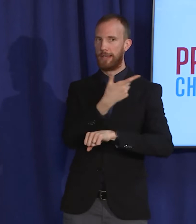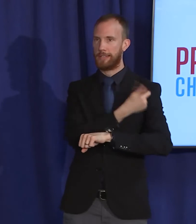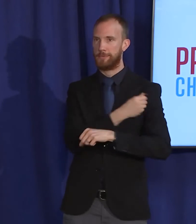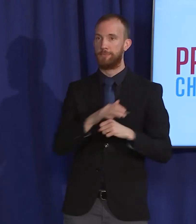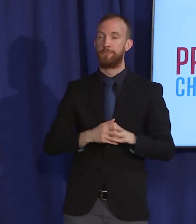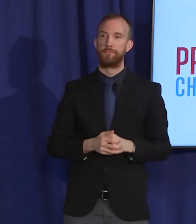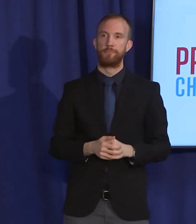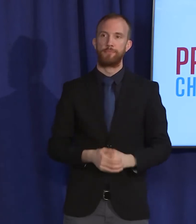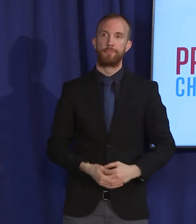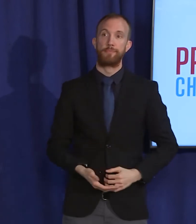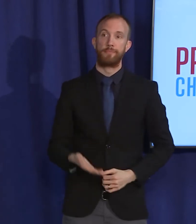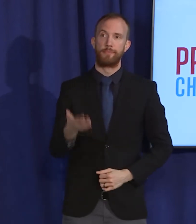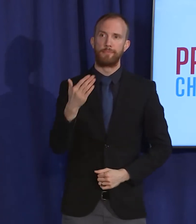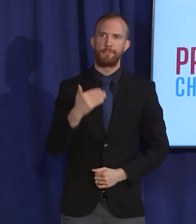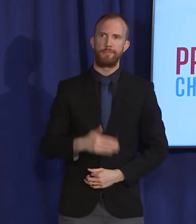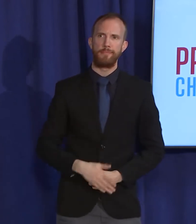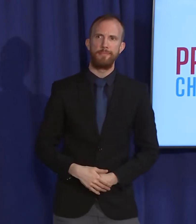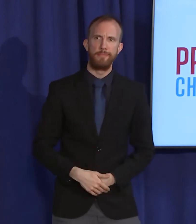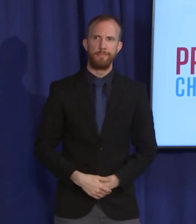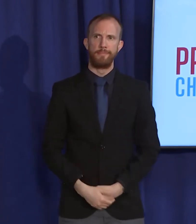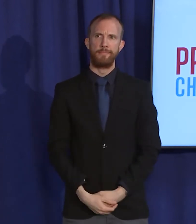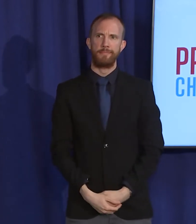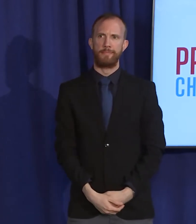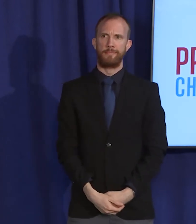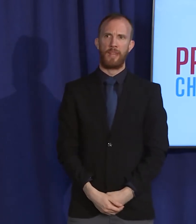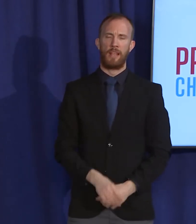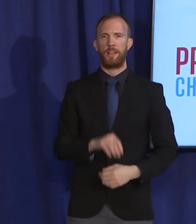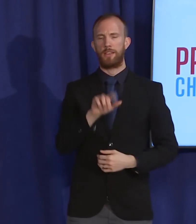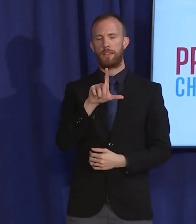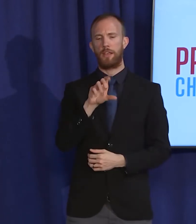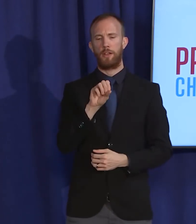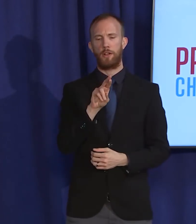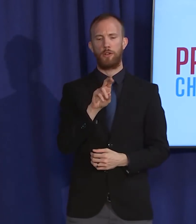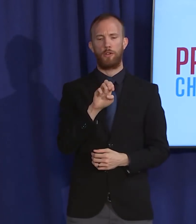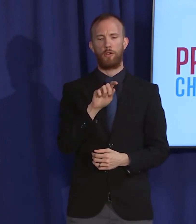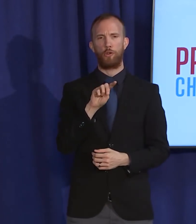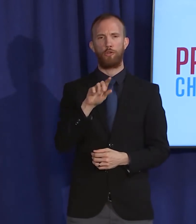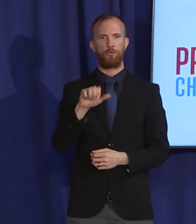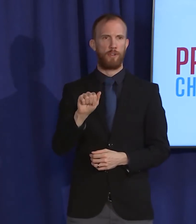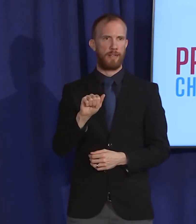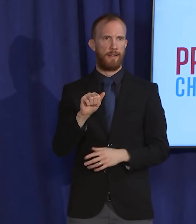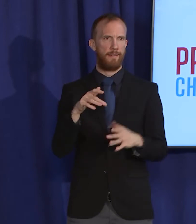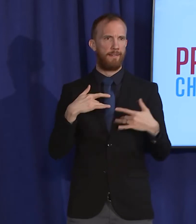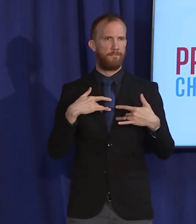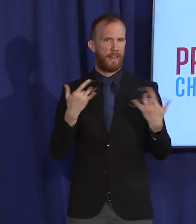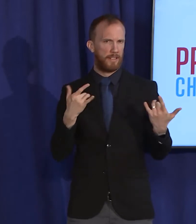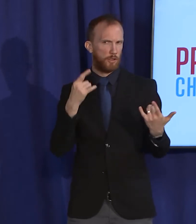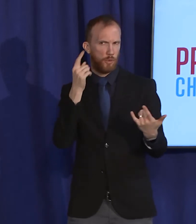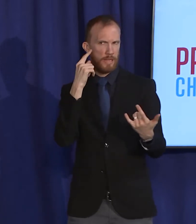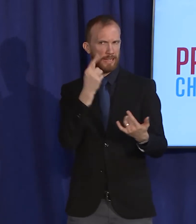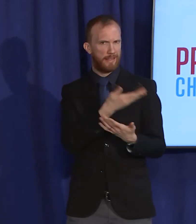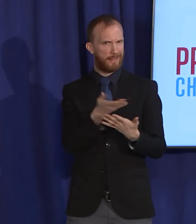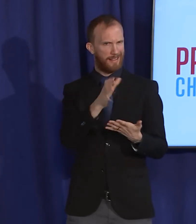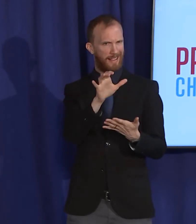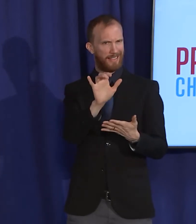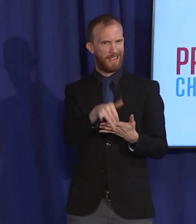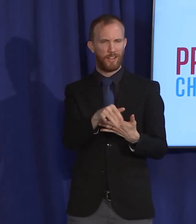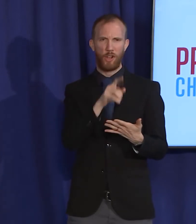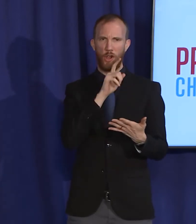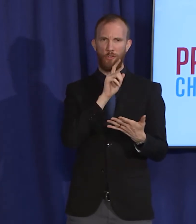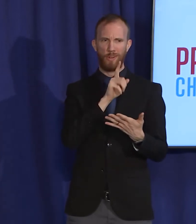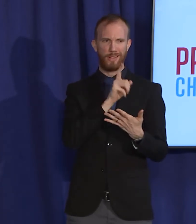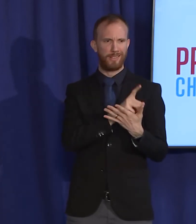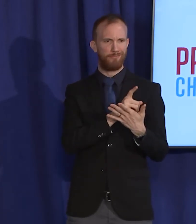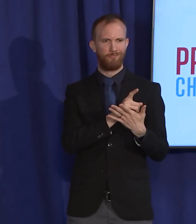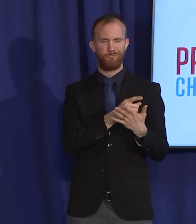I wanted to come back to the Loretto event. Do events like that damage the transparency and the equity that you've worked